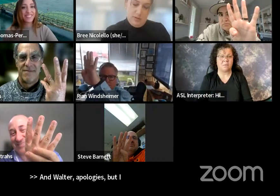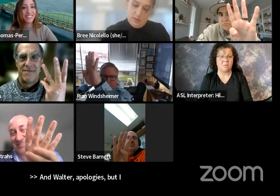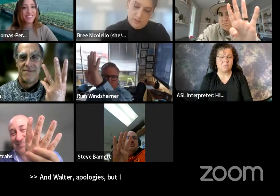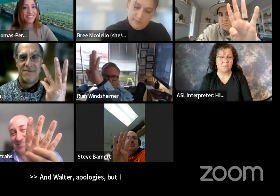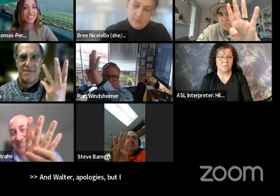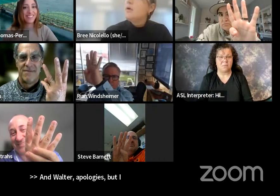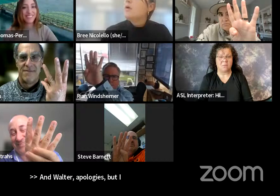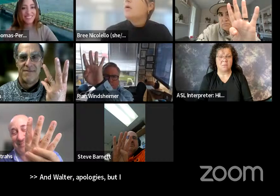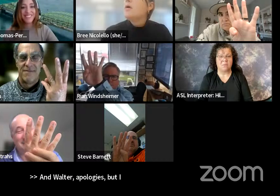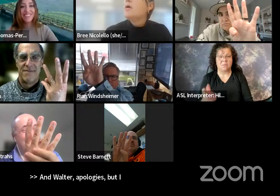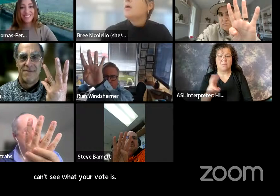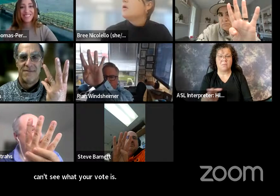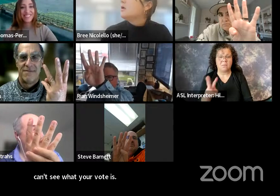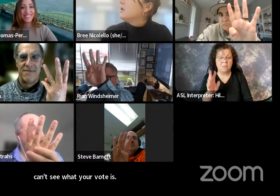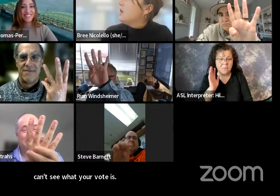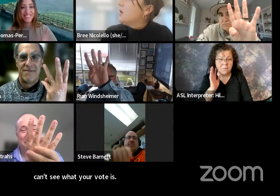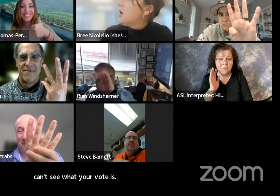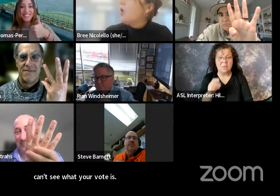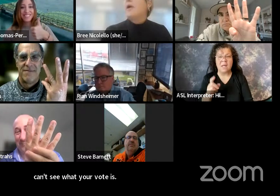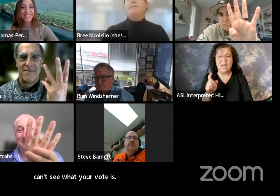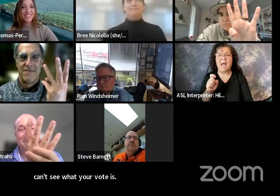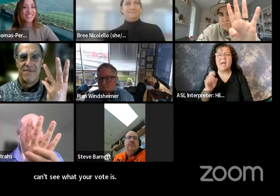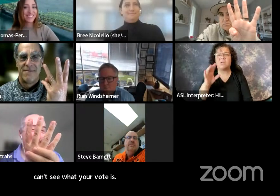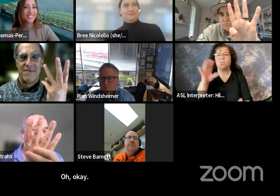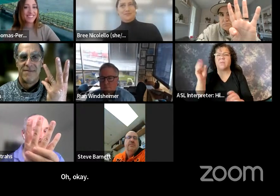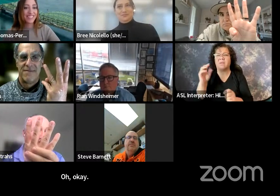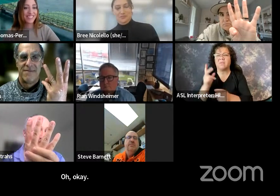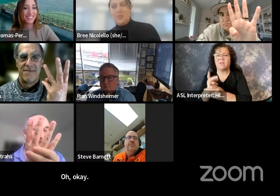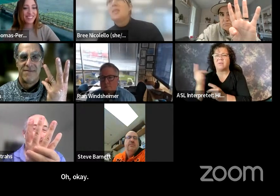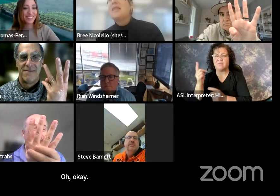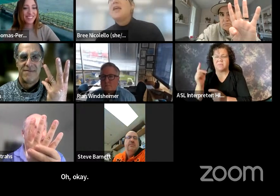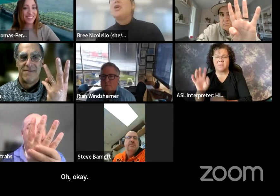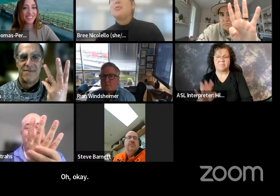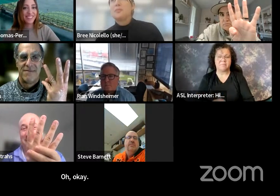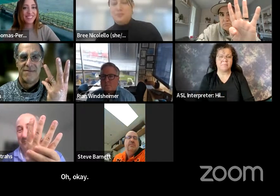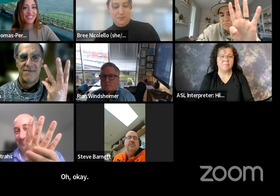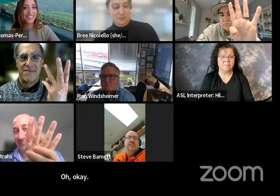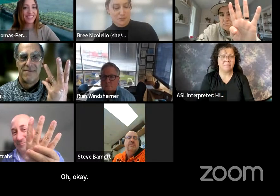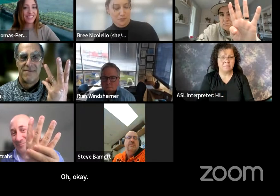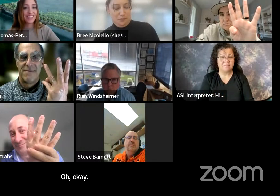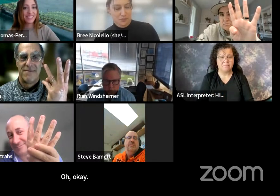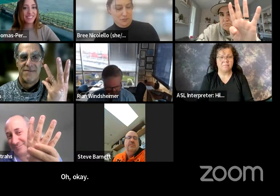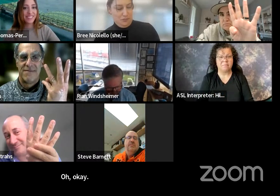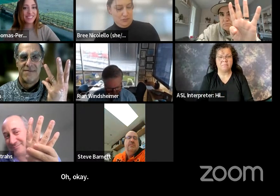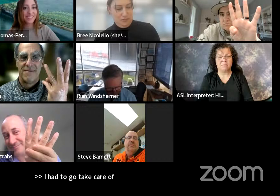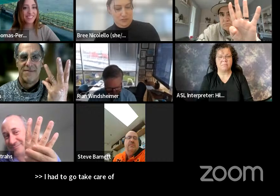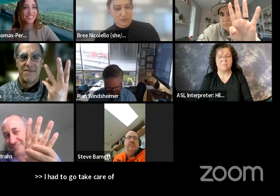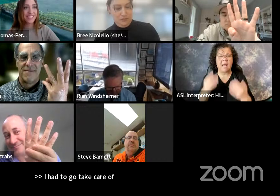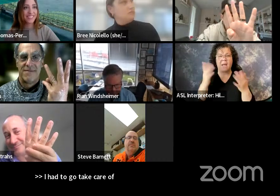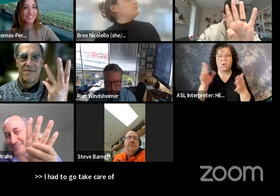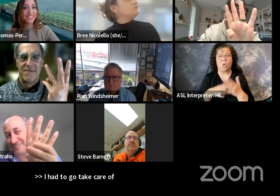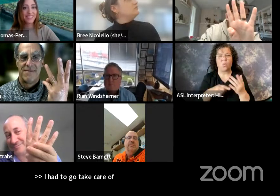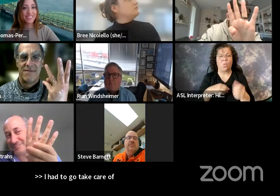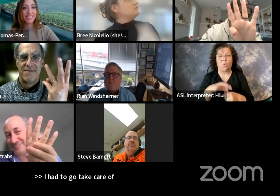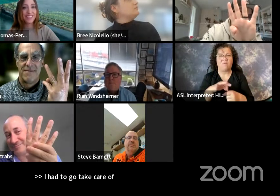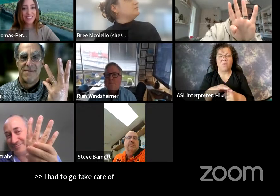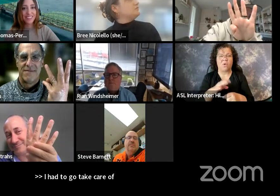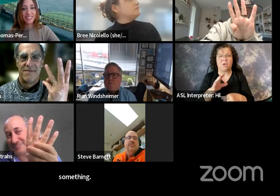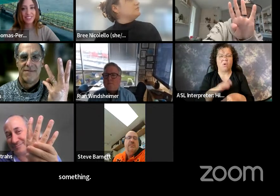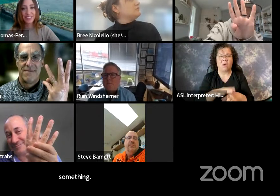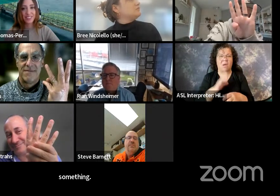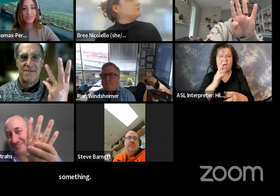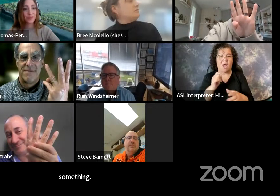I had to go take care of something, so Thank you. I don't know what we're voting on. I was gone for the last few minutes,